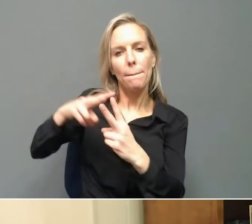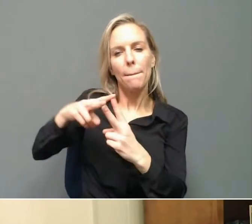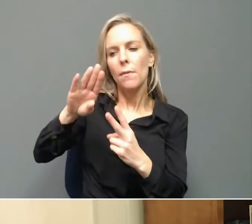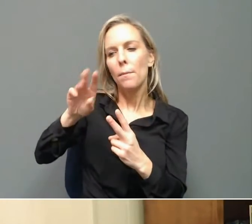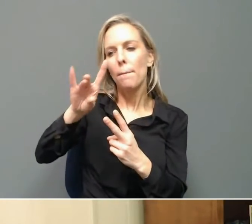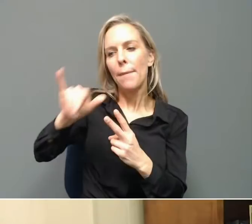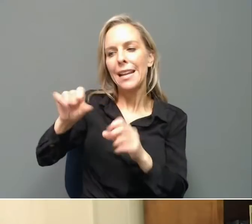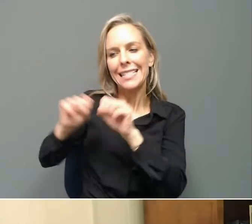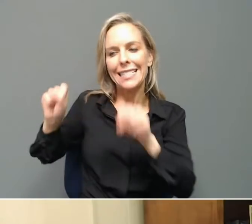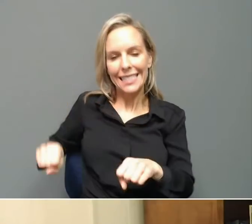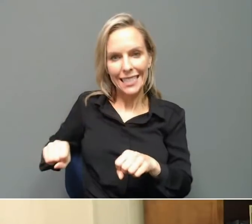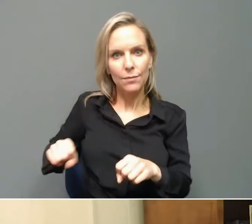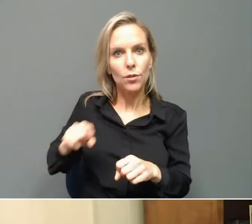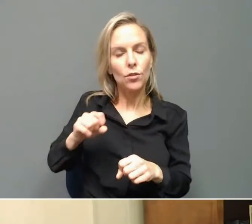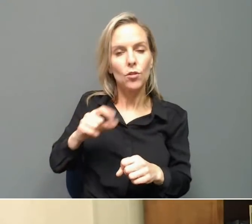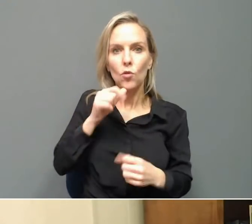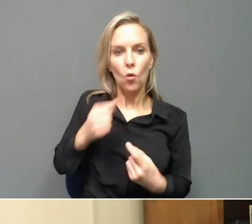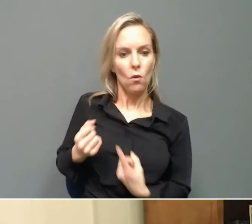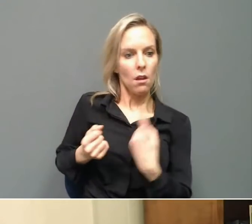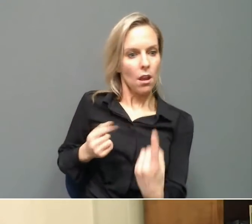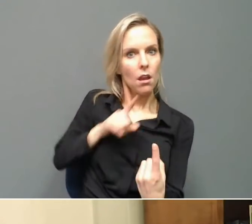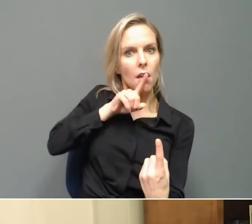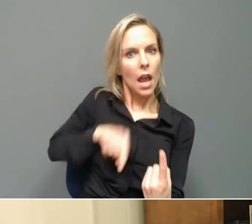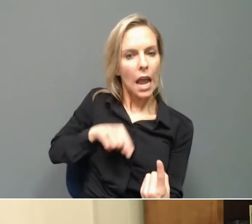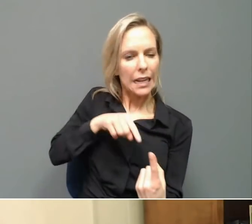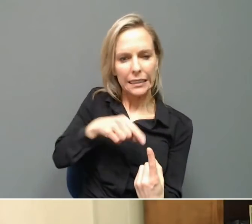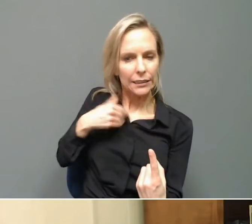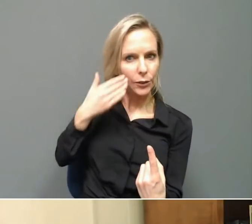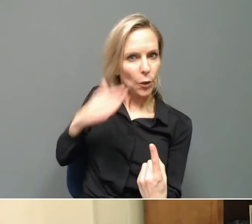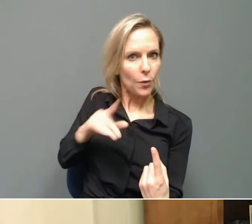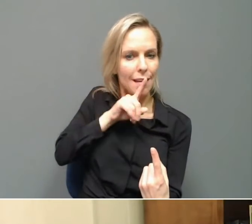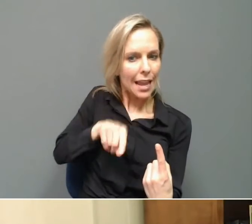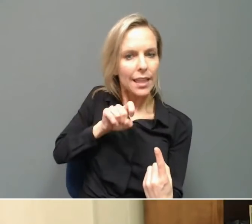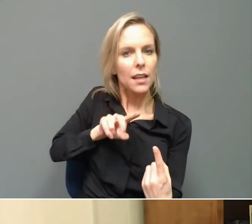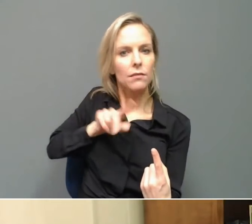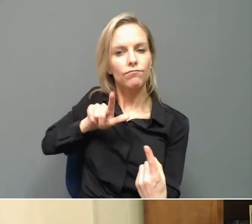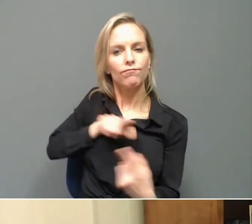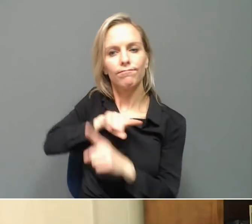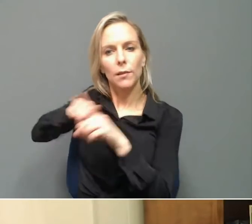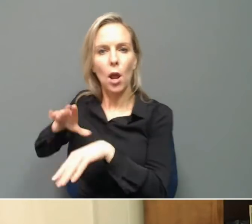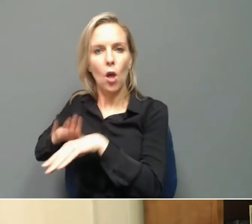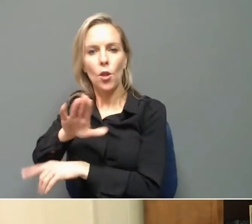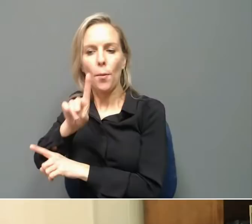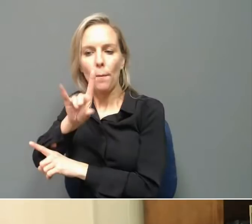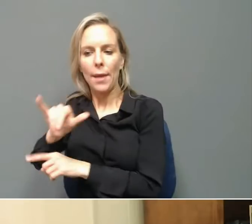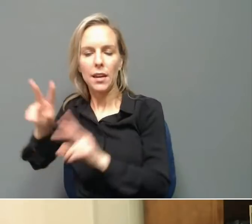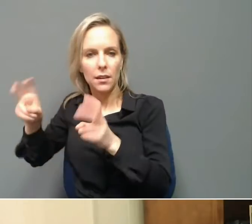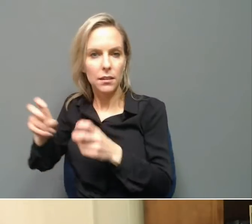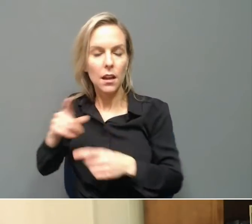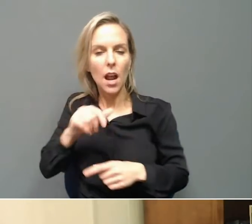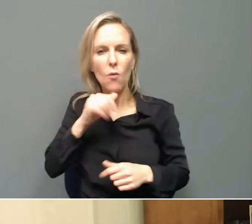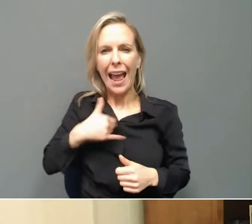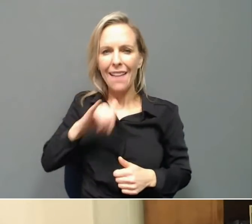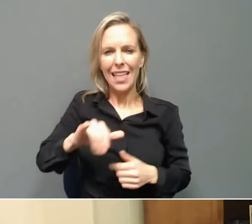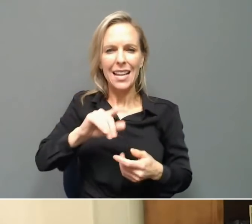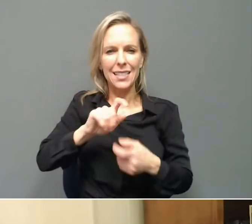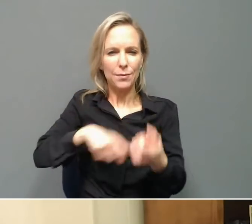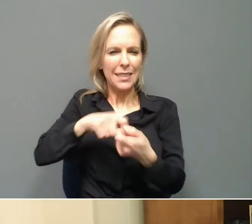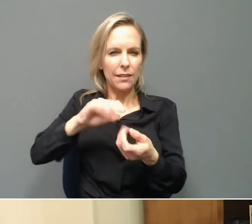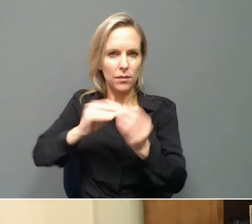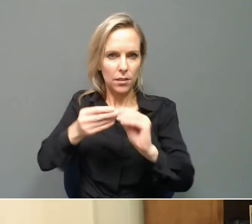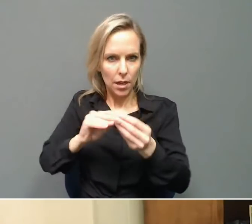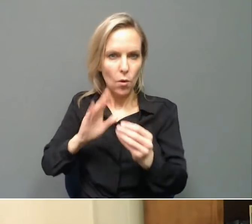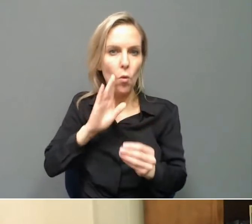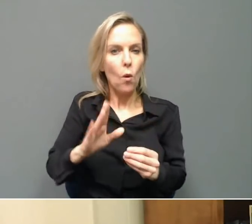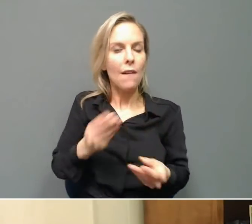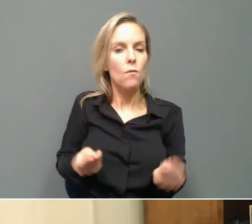senior person so that they can get that done. I don't have the number in front of me. There are another additional staff that are